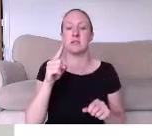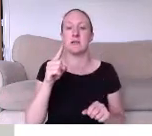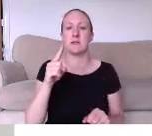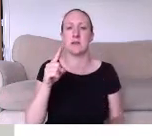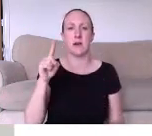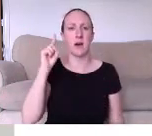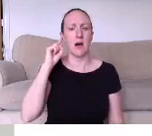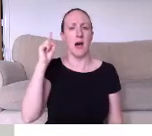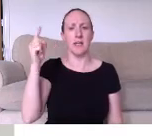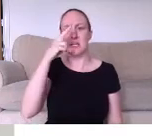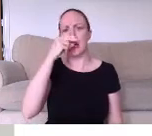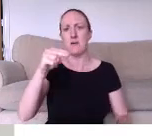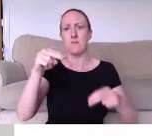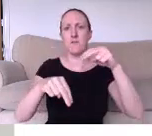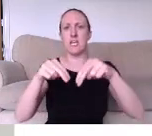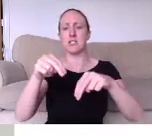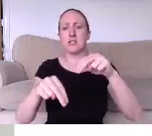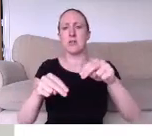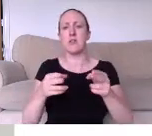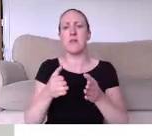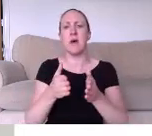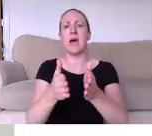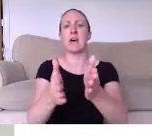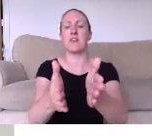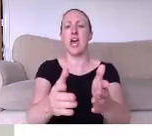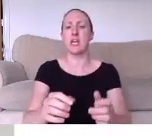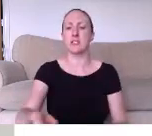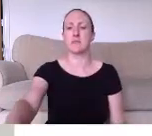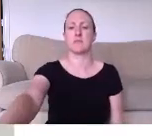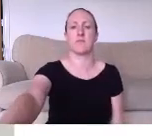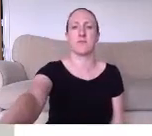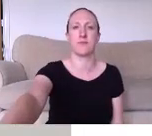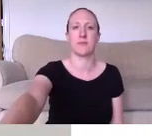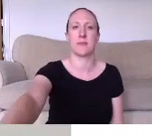said, I can hear feet on the path ahead.